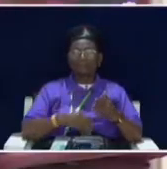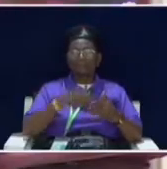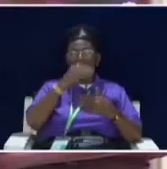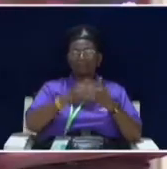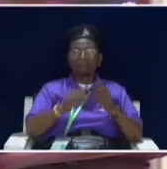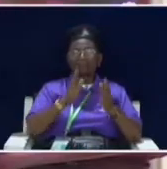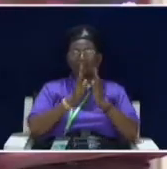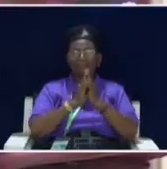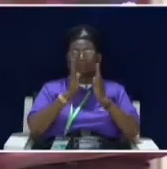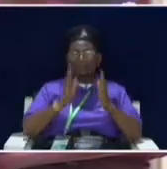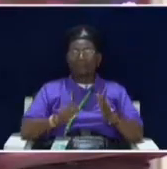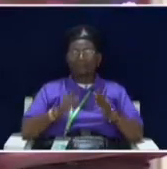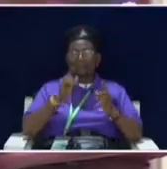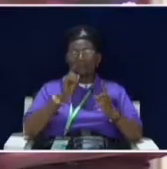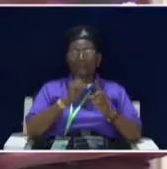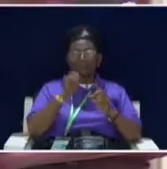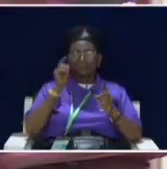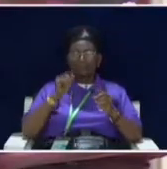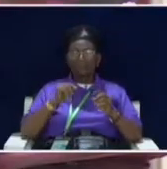point